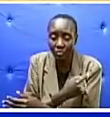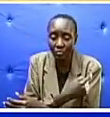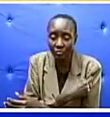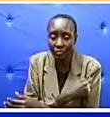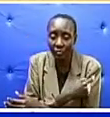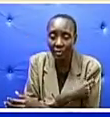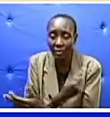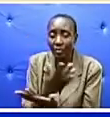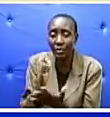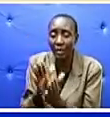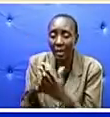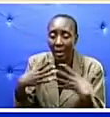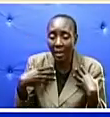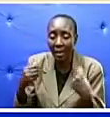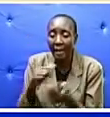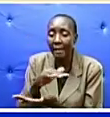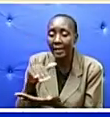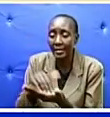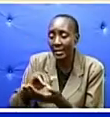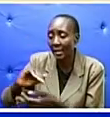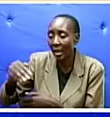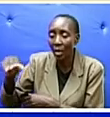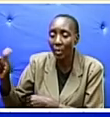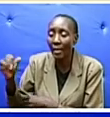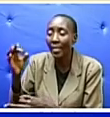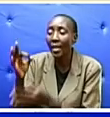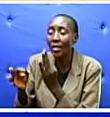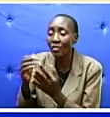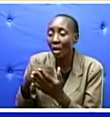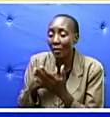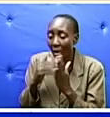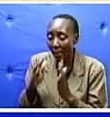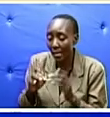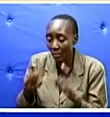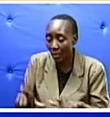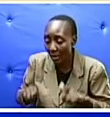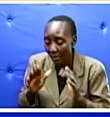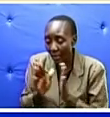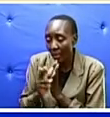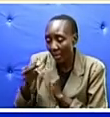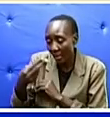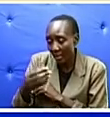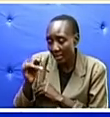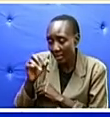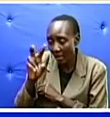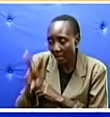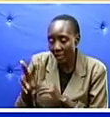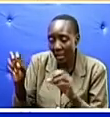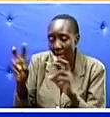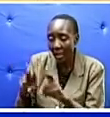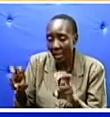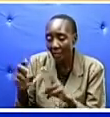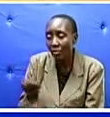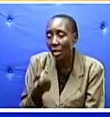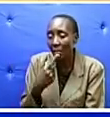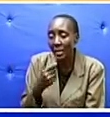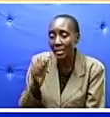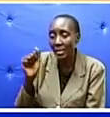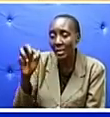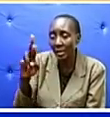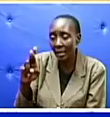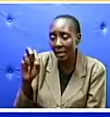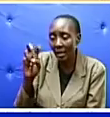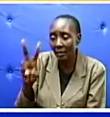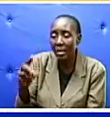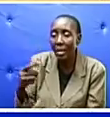the other county, in case they found a person living with HIV looking for a drugs or ARVs and he or she doesn't